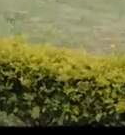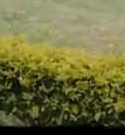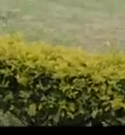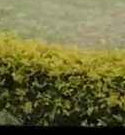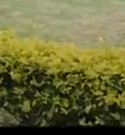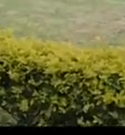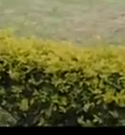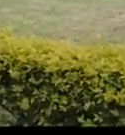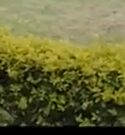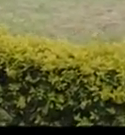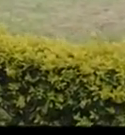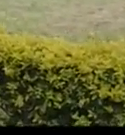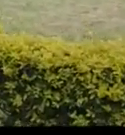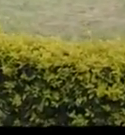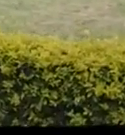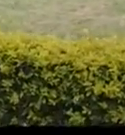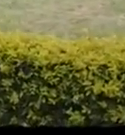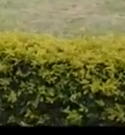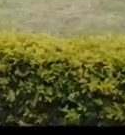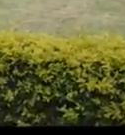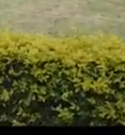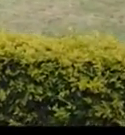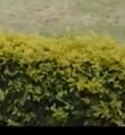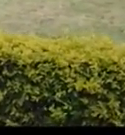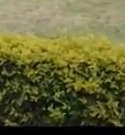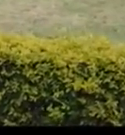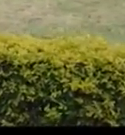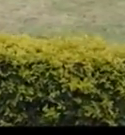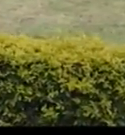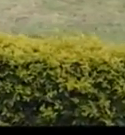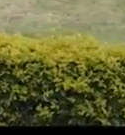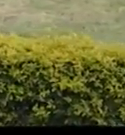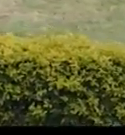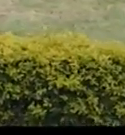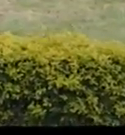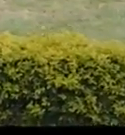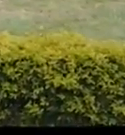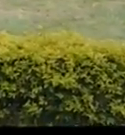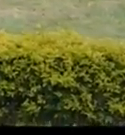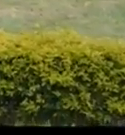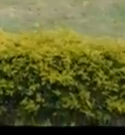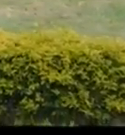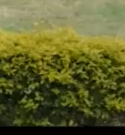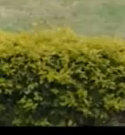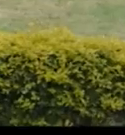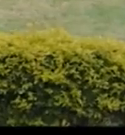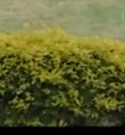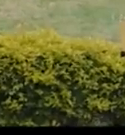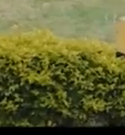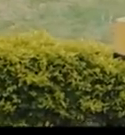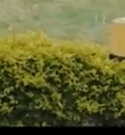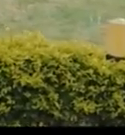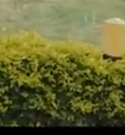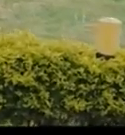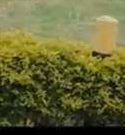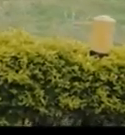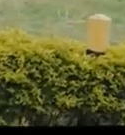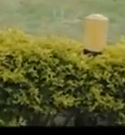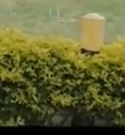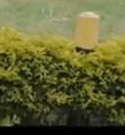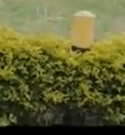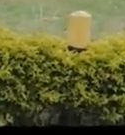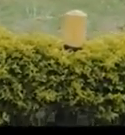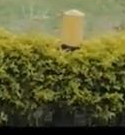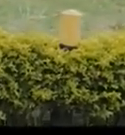The COVID-19 pandemic has catapulted the global economy into a recession, with the IMF saying this is the worst